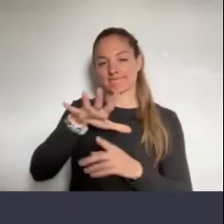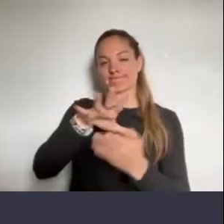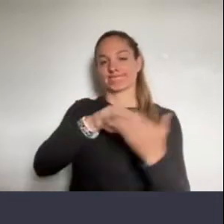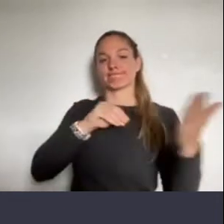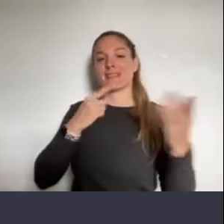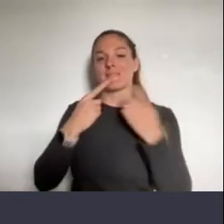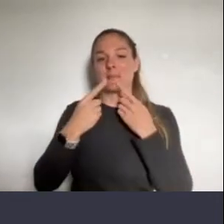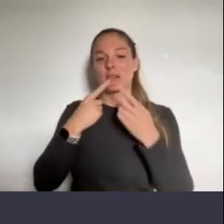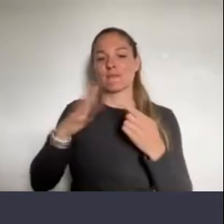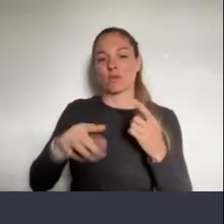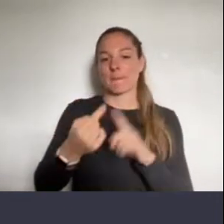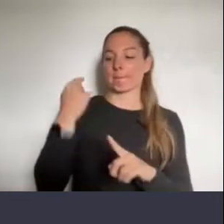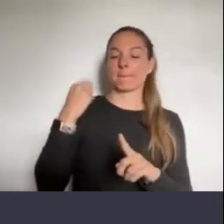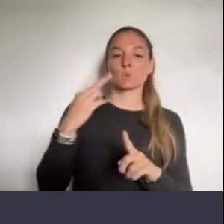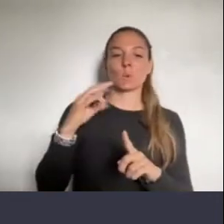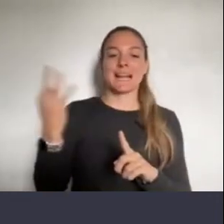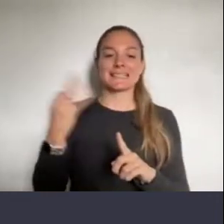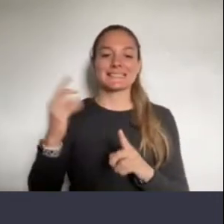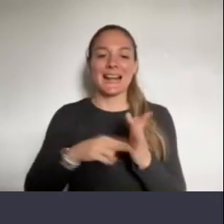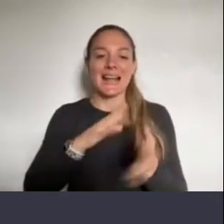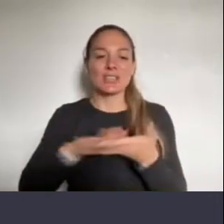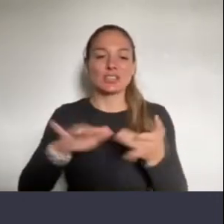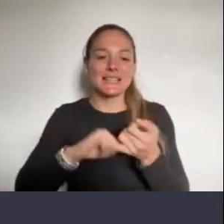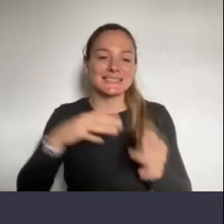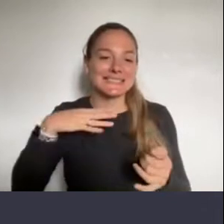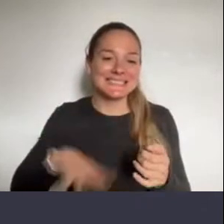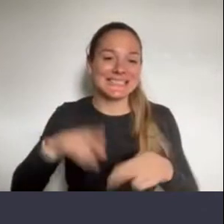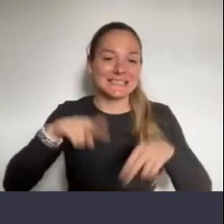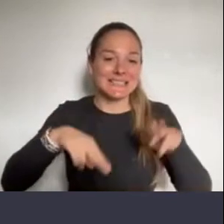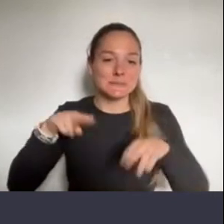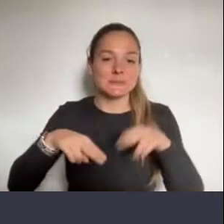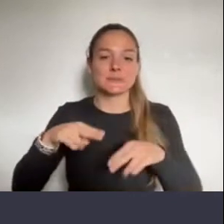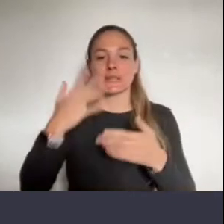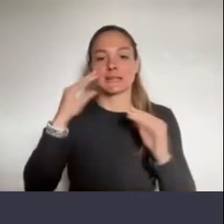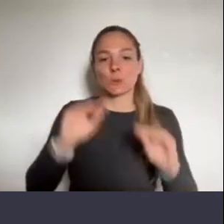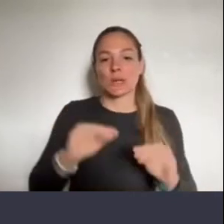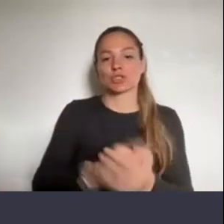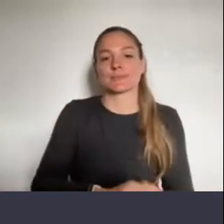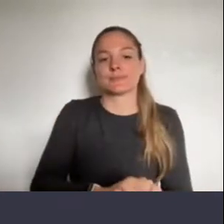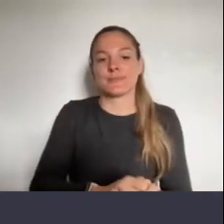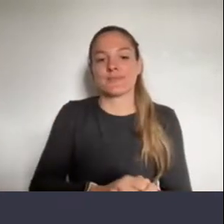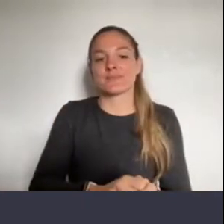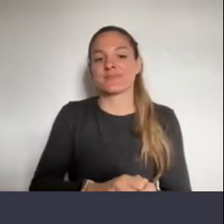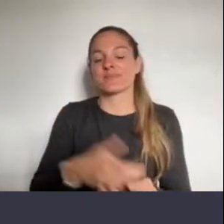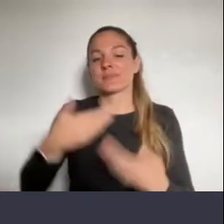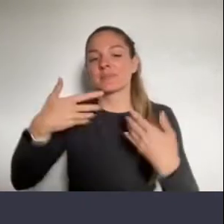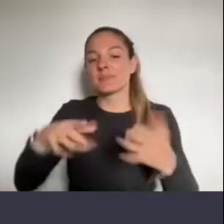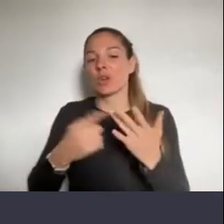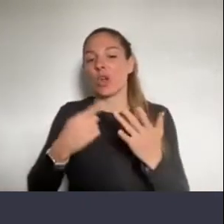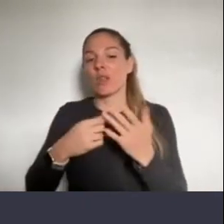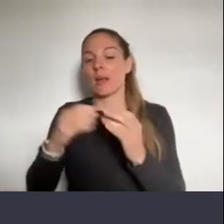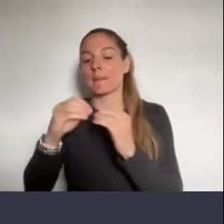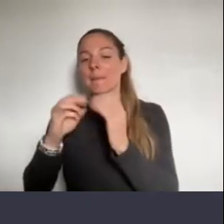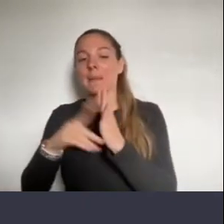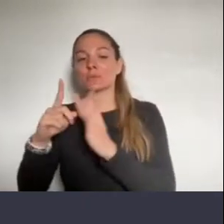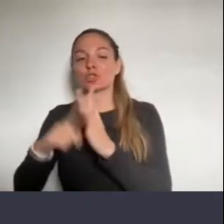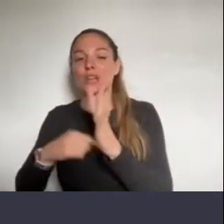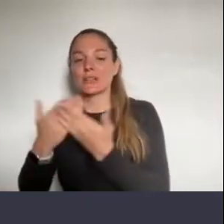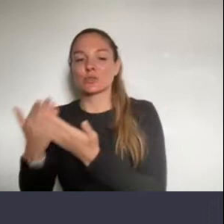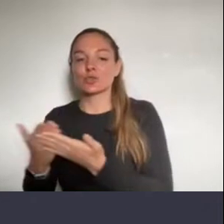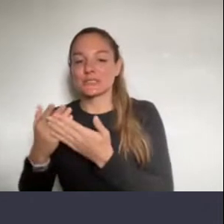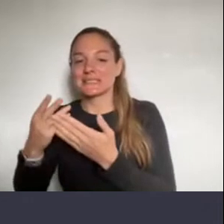in 2018, which identified this, and it was also backed up by another study by the BMJ,